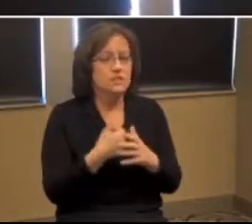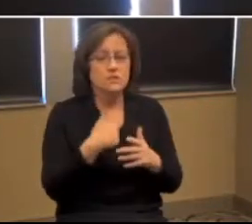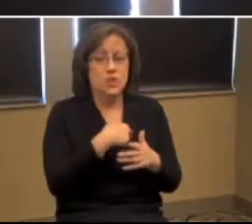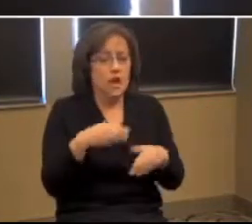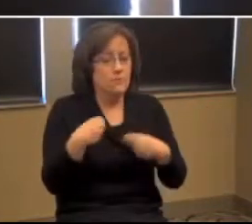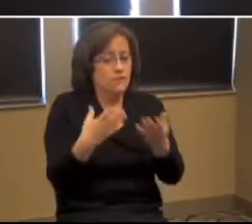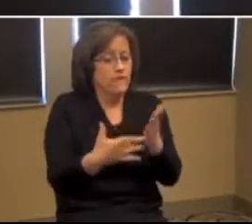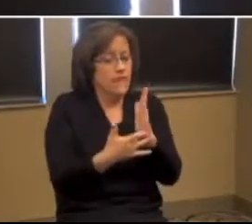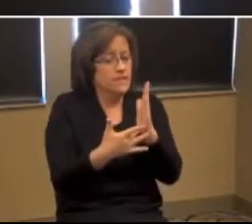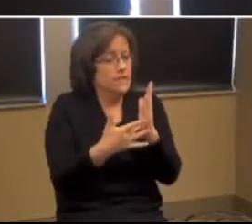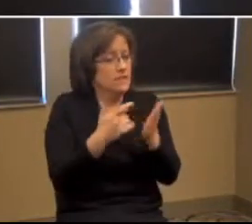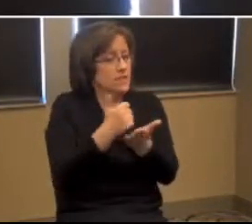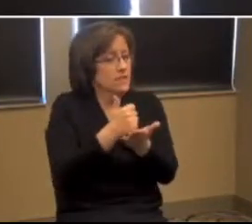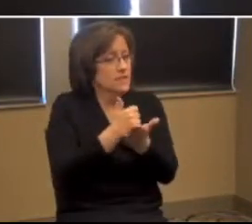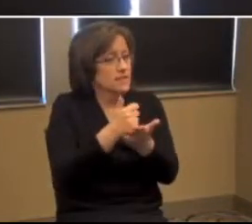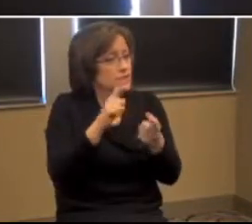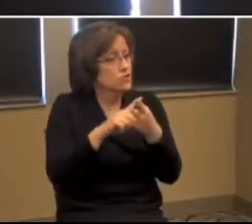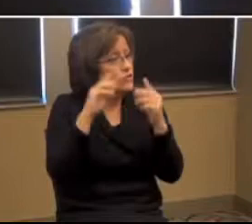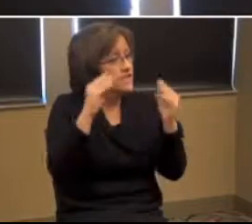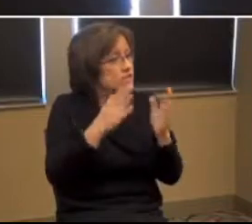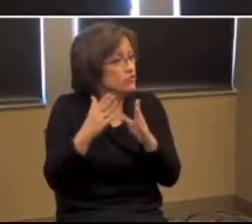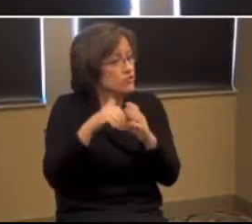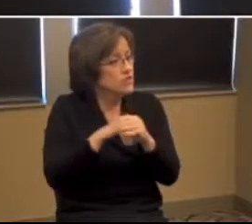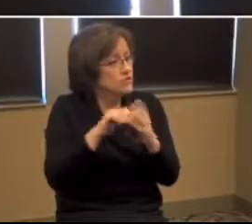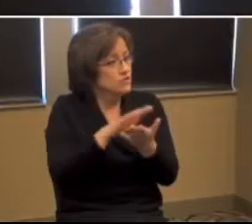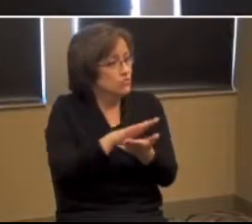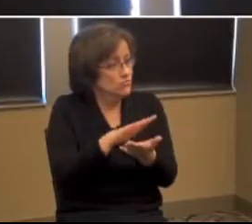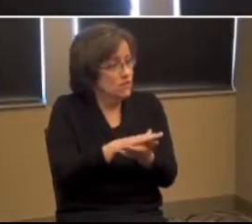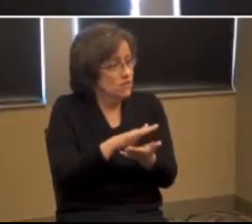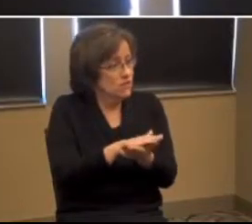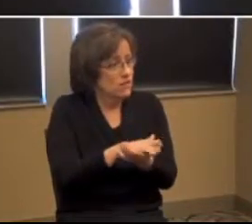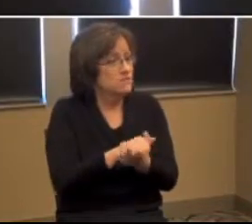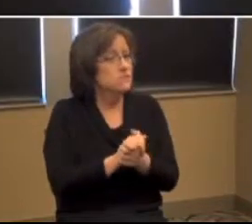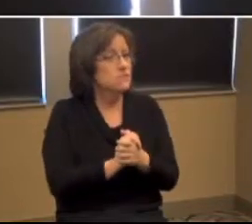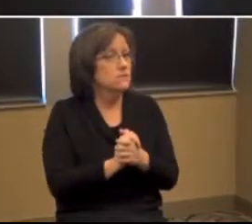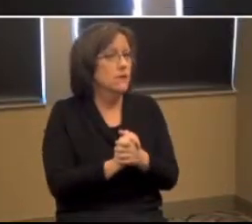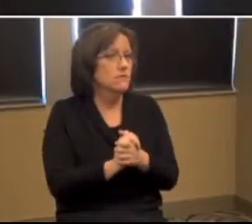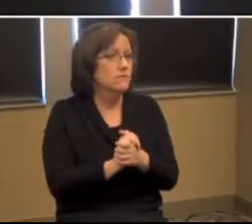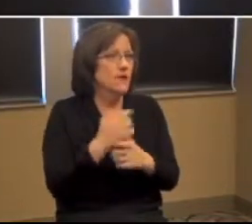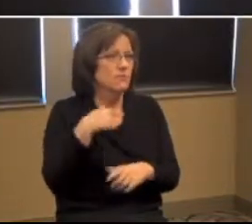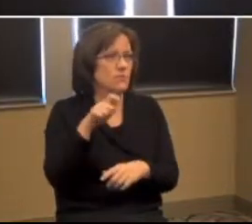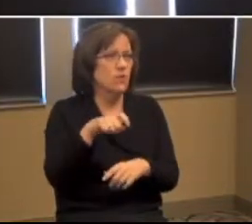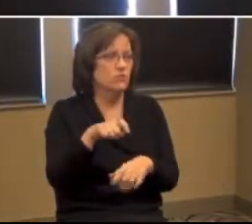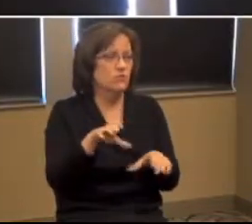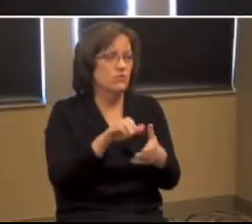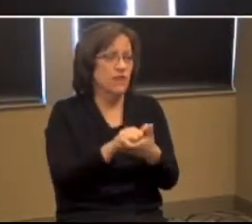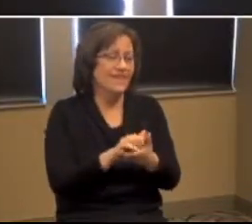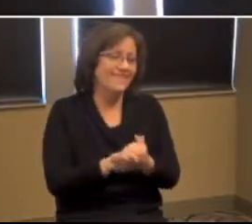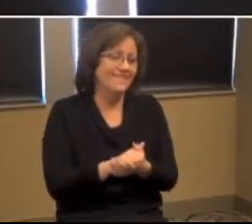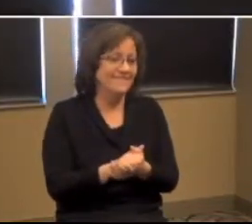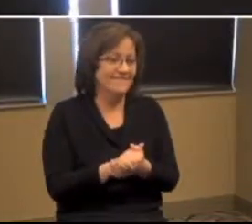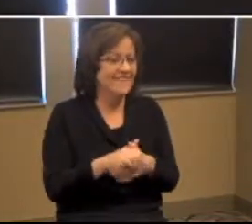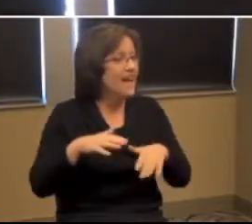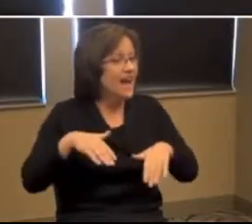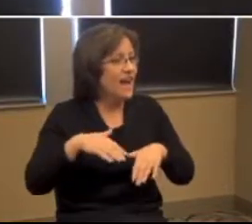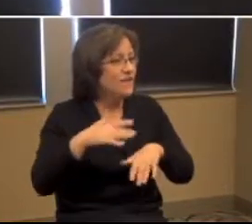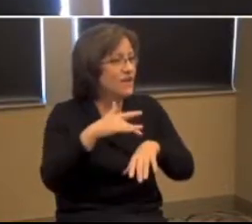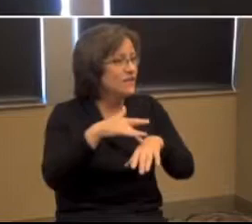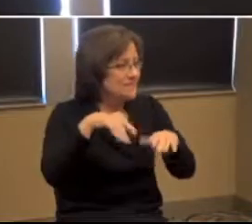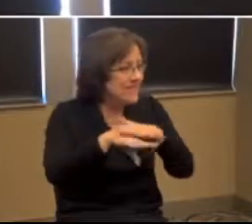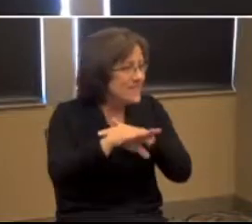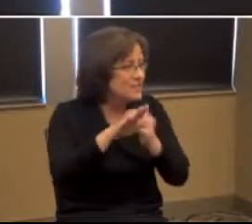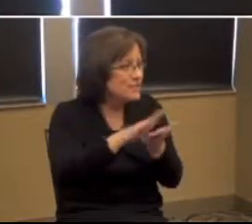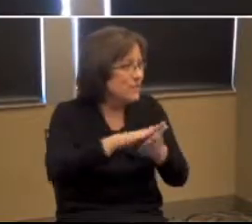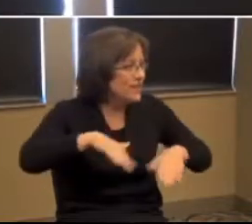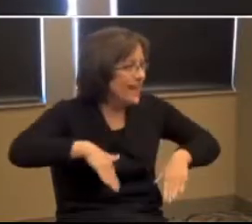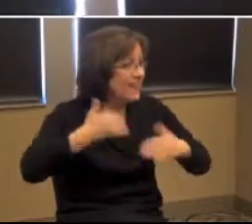technical assistance to teachers in schools, or I'm supposed to be. Haven't been in a school yet this year,